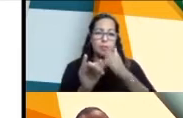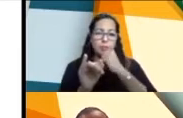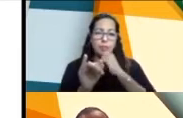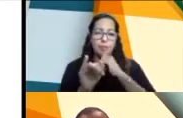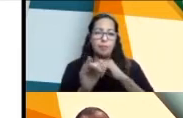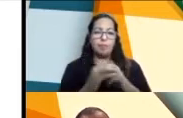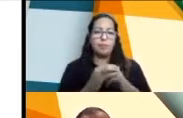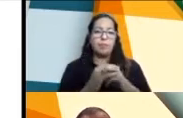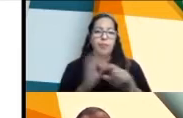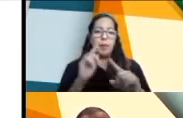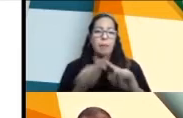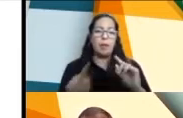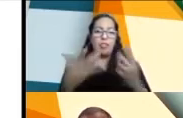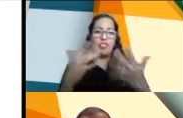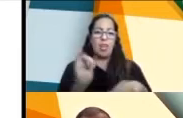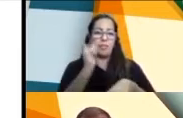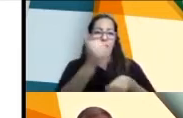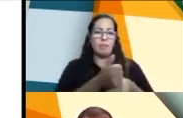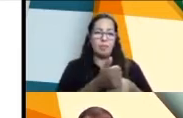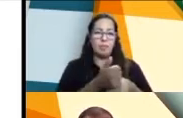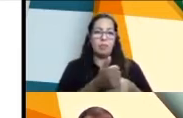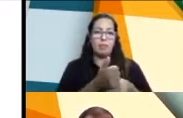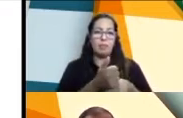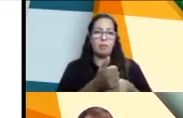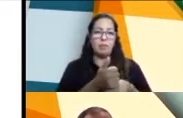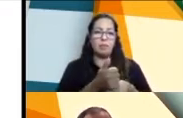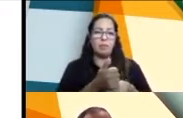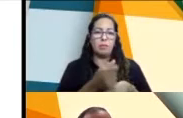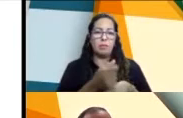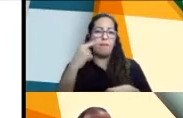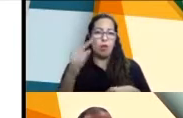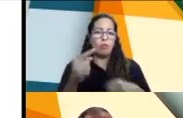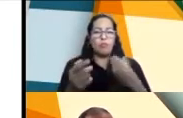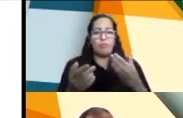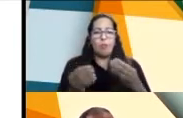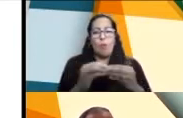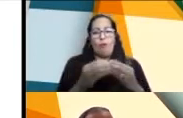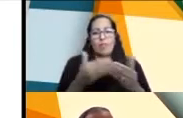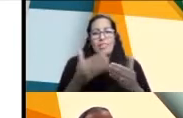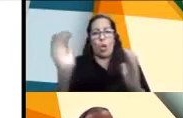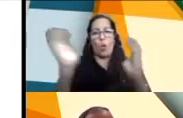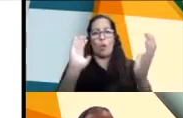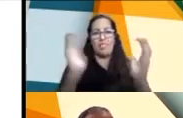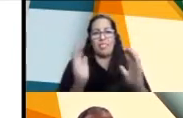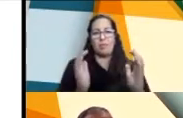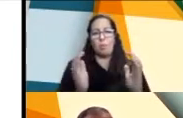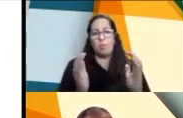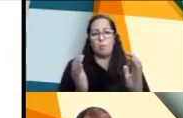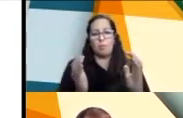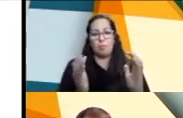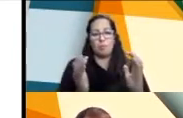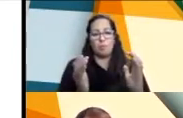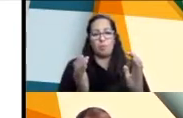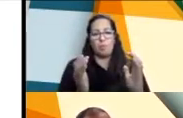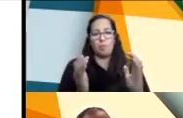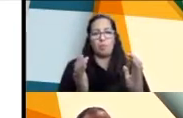already have established that again. To facilitate the comparison between the proposals. So